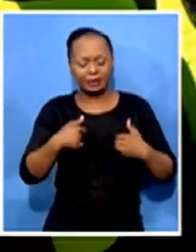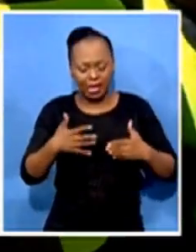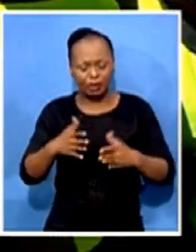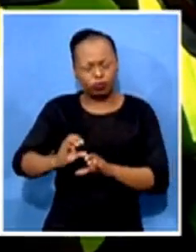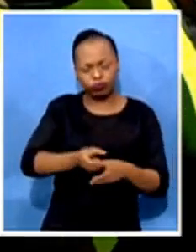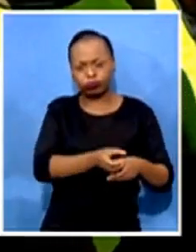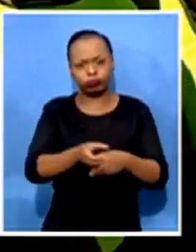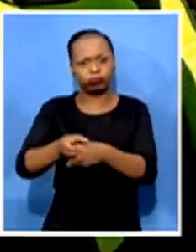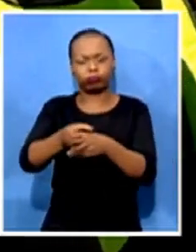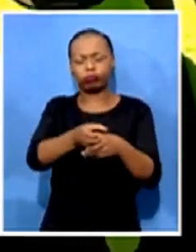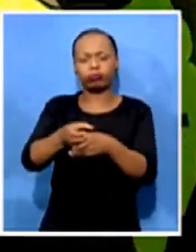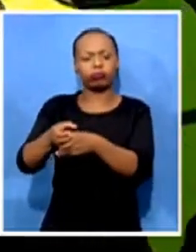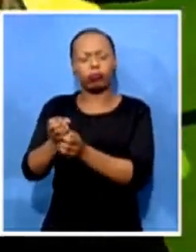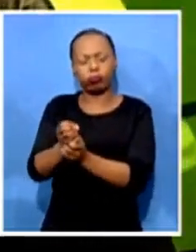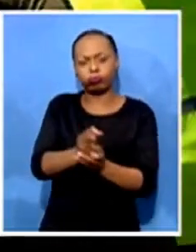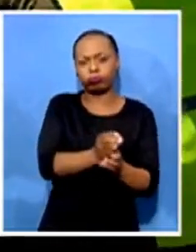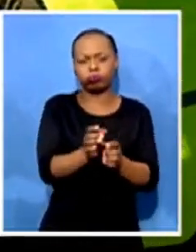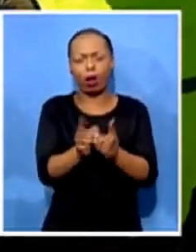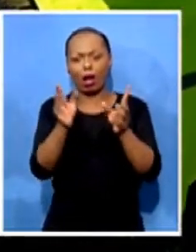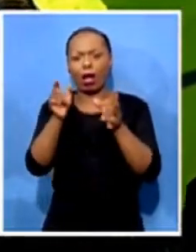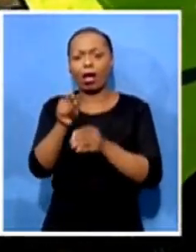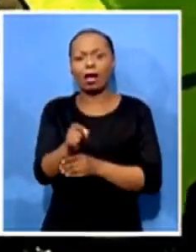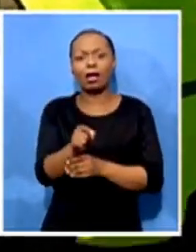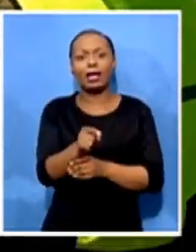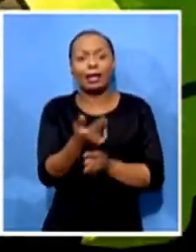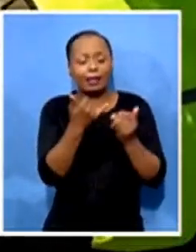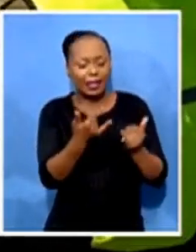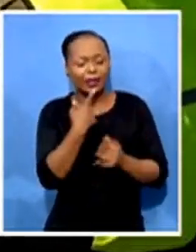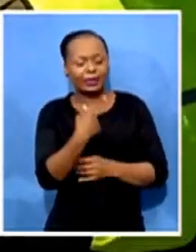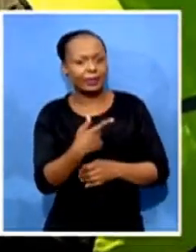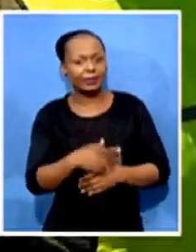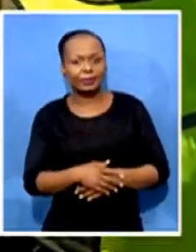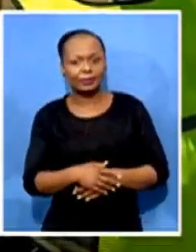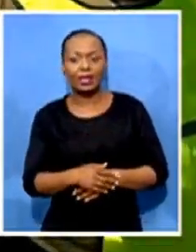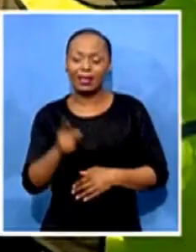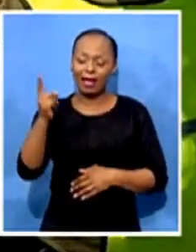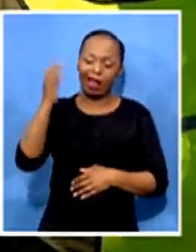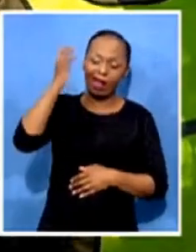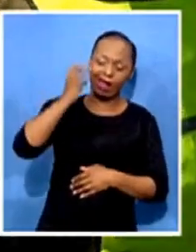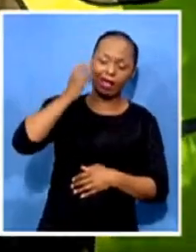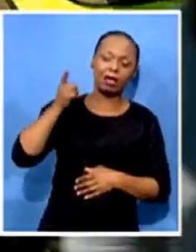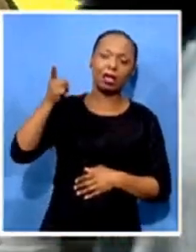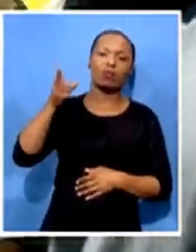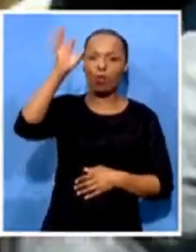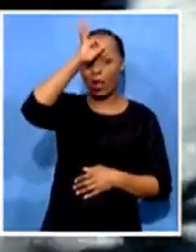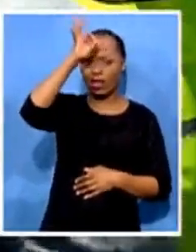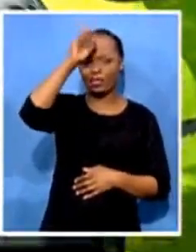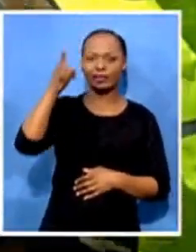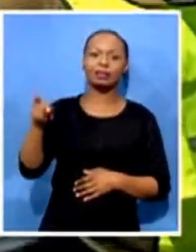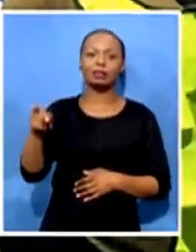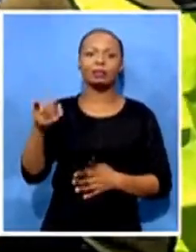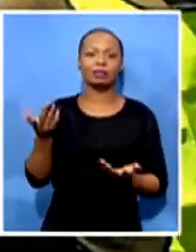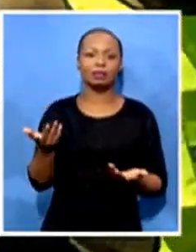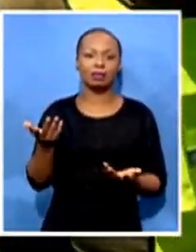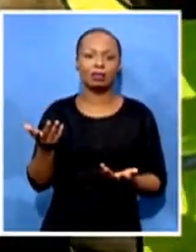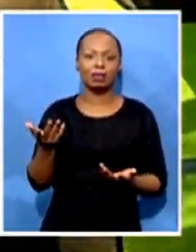are insisting that they indeed have been provoked by police. And my Cambridge colleague Clinton Serve had quite a rough time of it just now, saying that